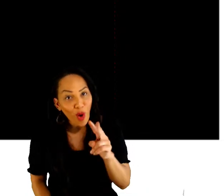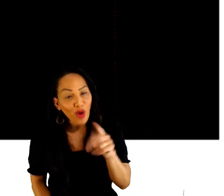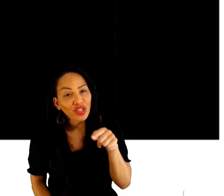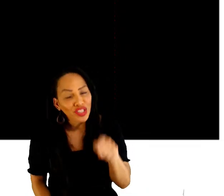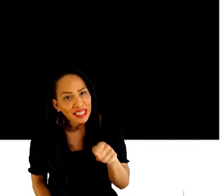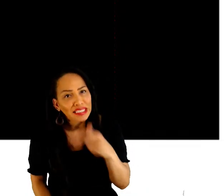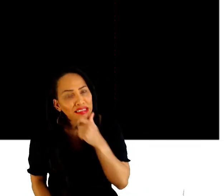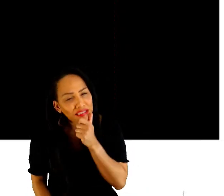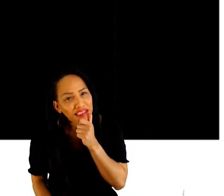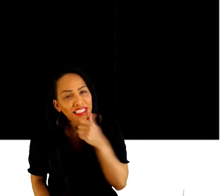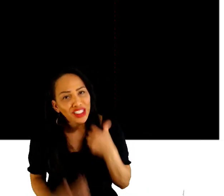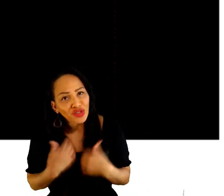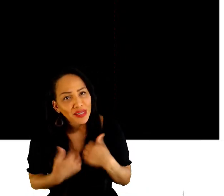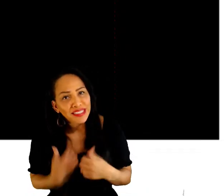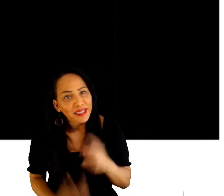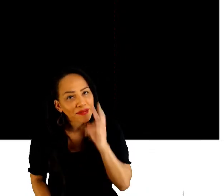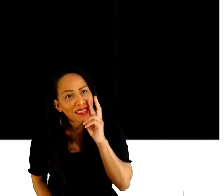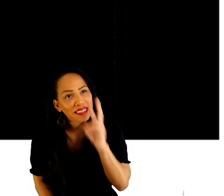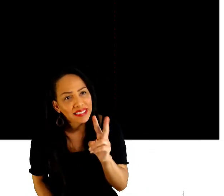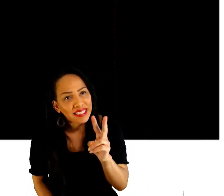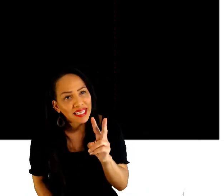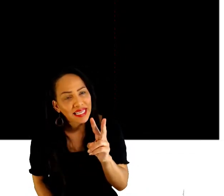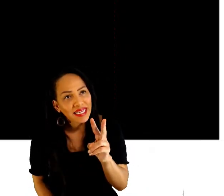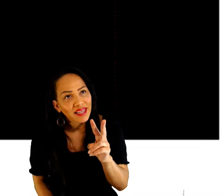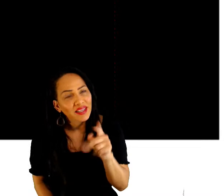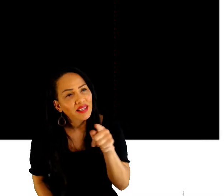does in a handstand.